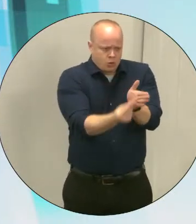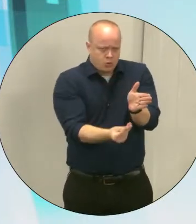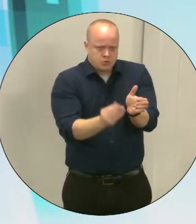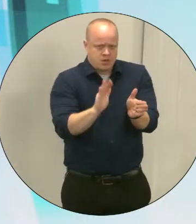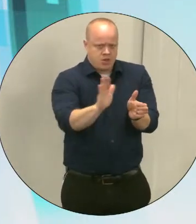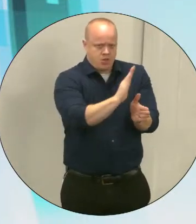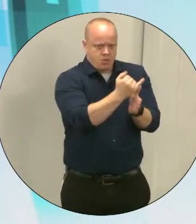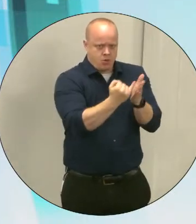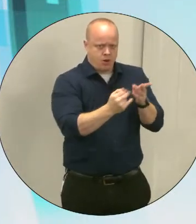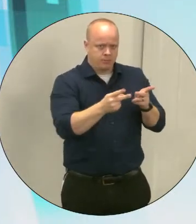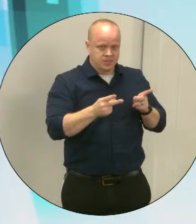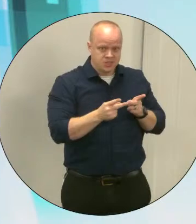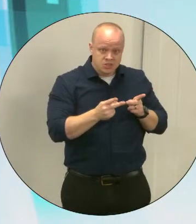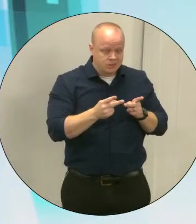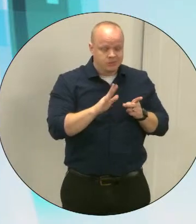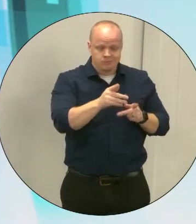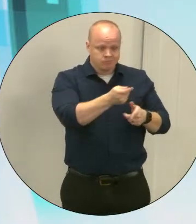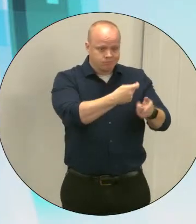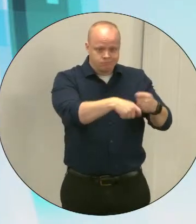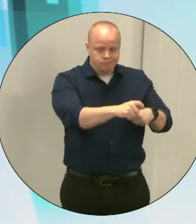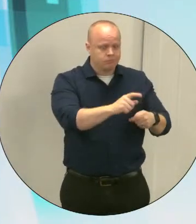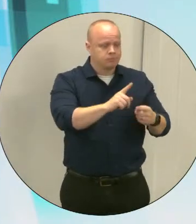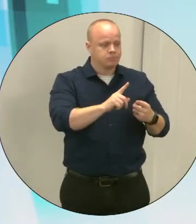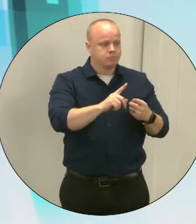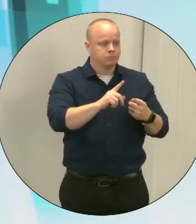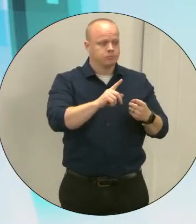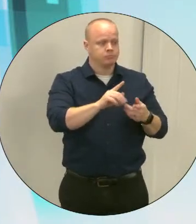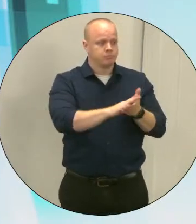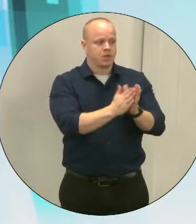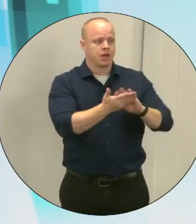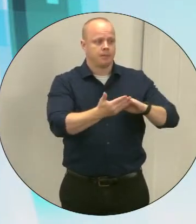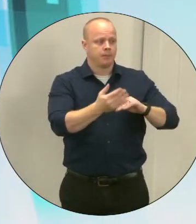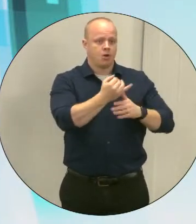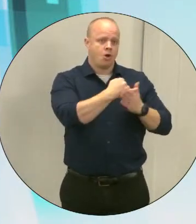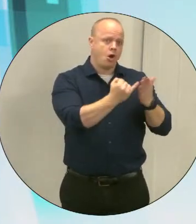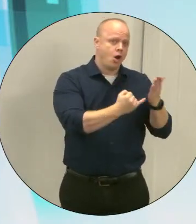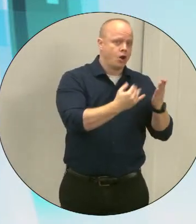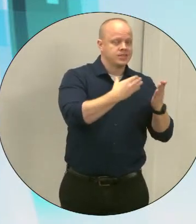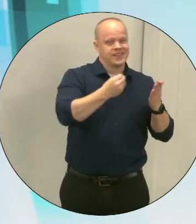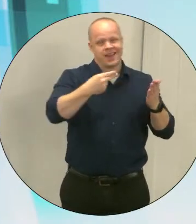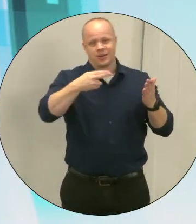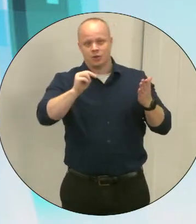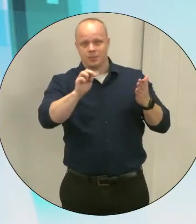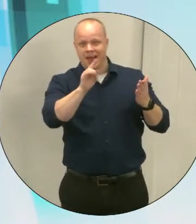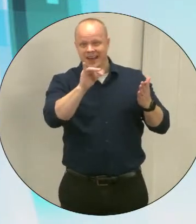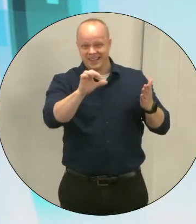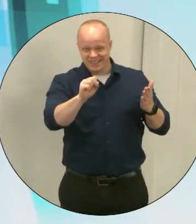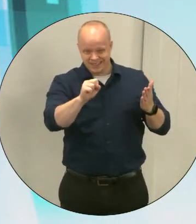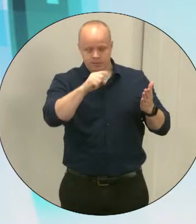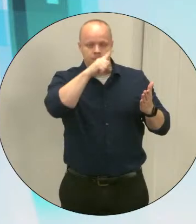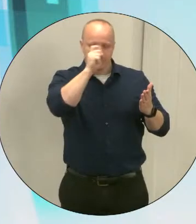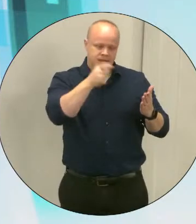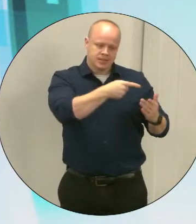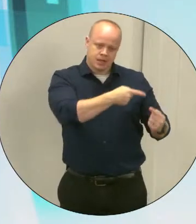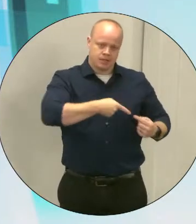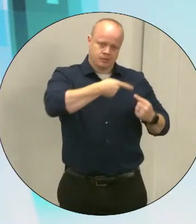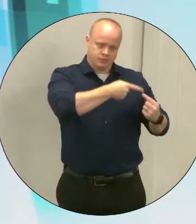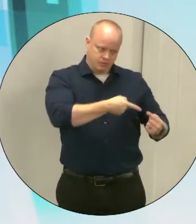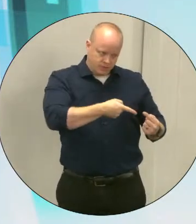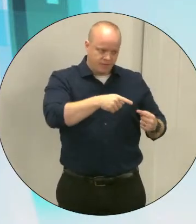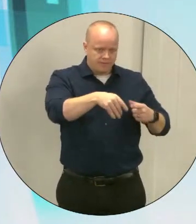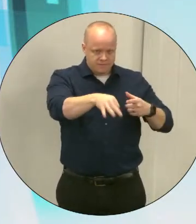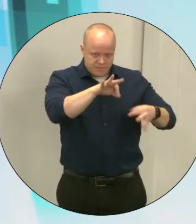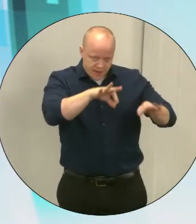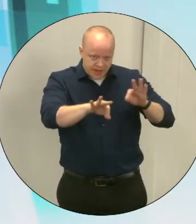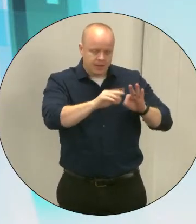positions. Their art positions are being changed into an arts and humanities because they are having a difficulty of